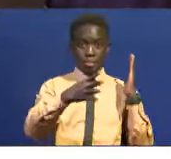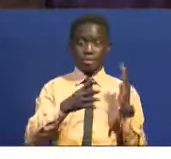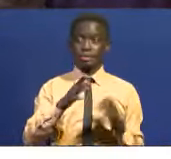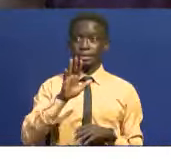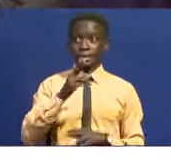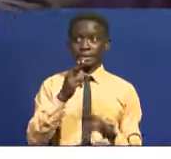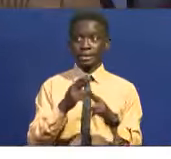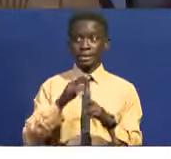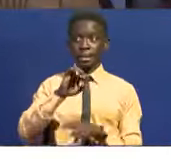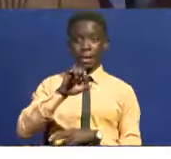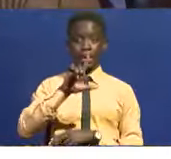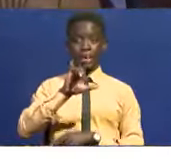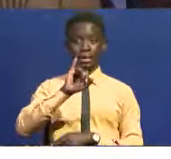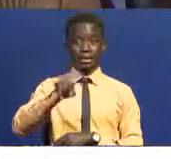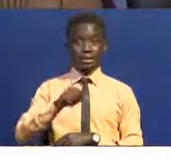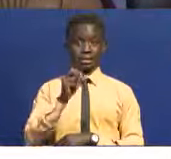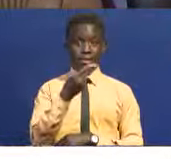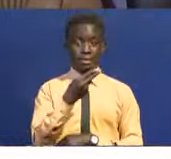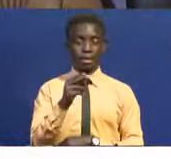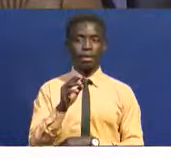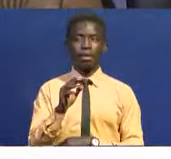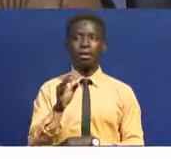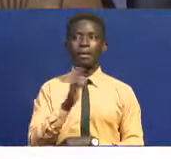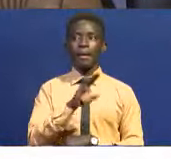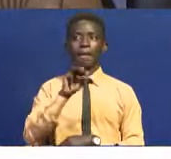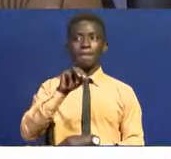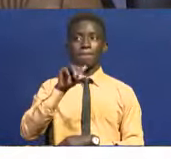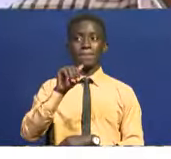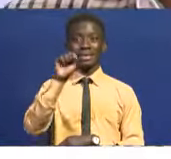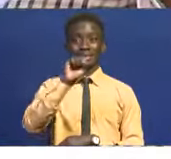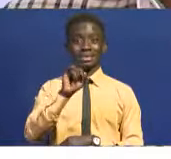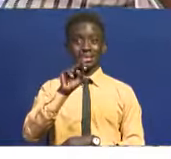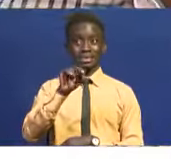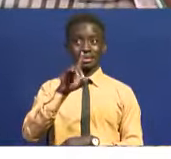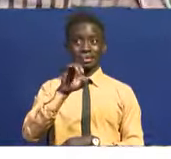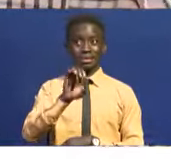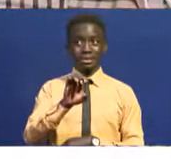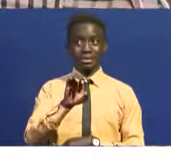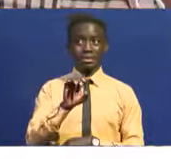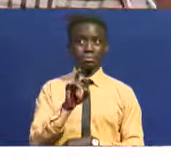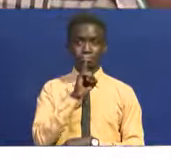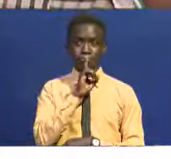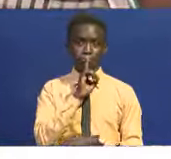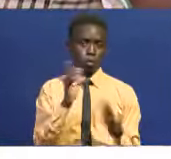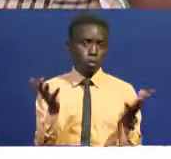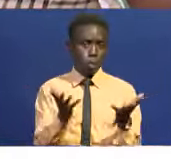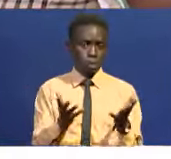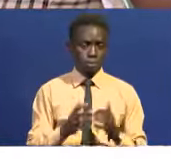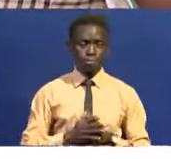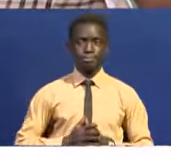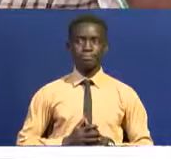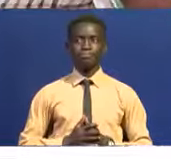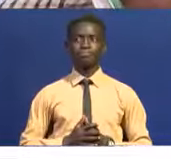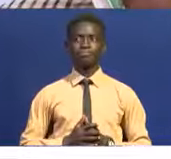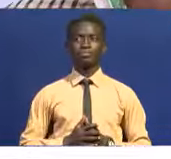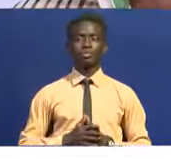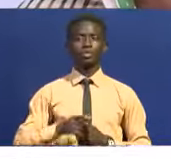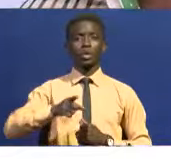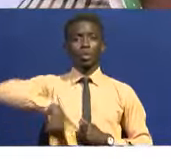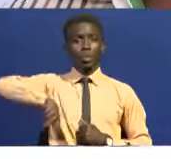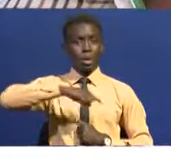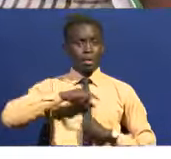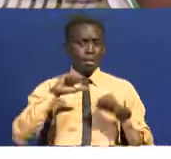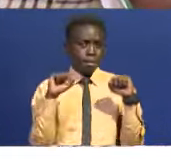Masinde, said to have inspired a revolt against the white colonial settlers. Tumefurahi kwa nini?